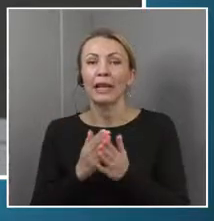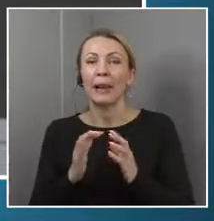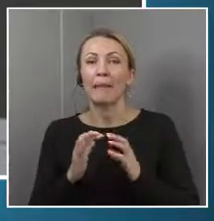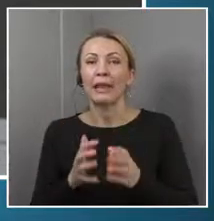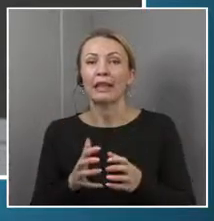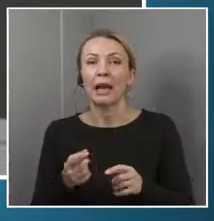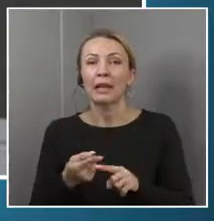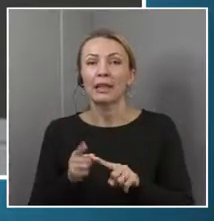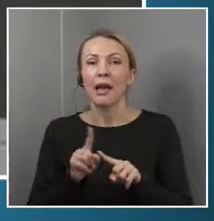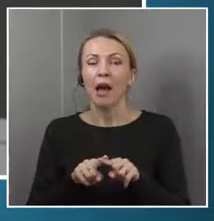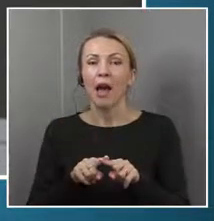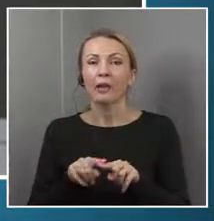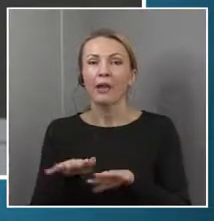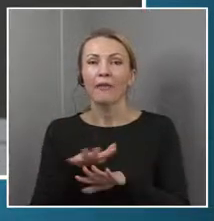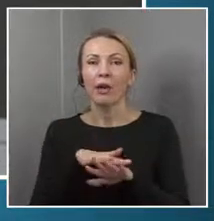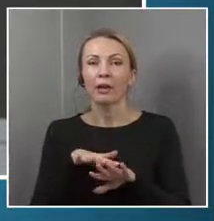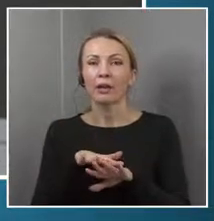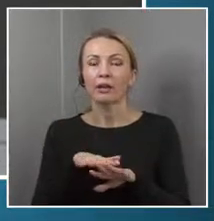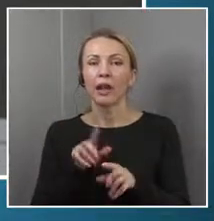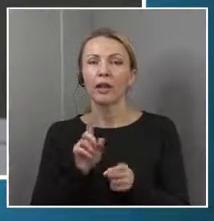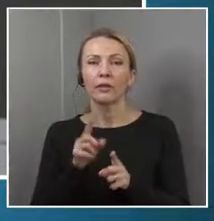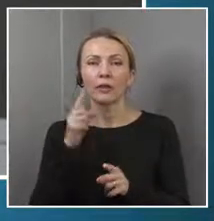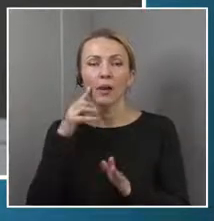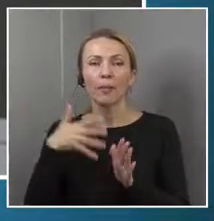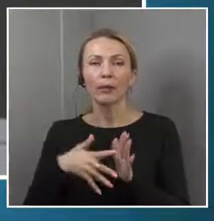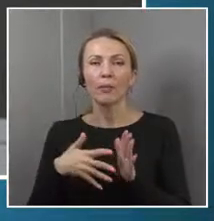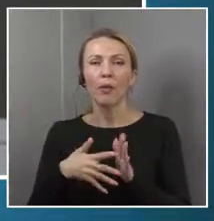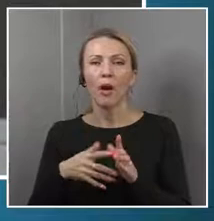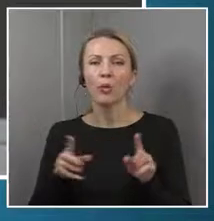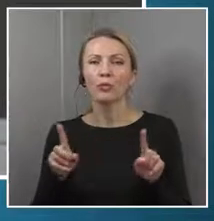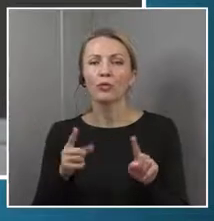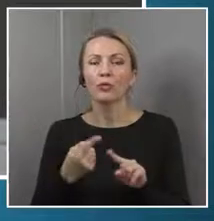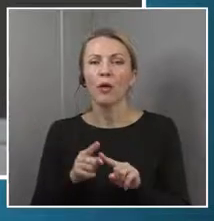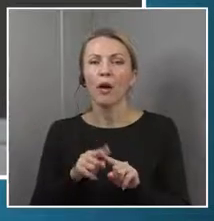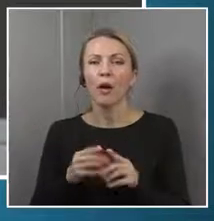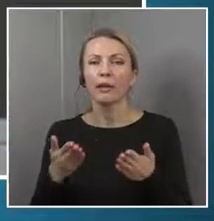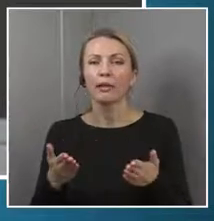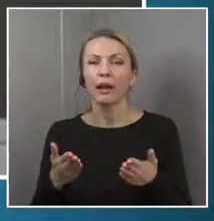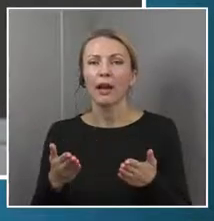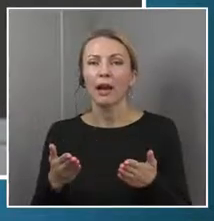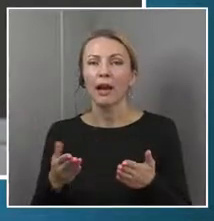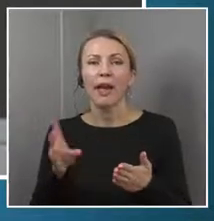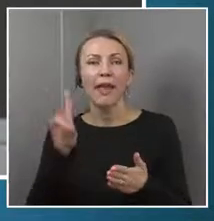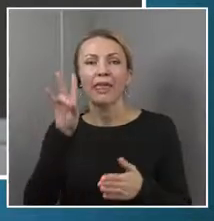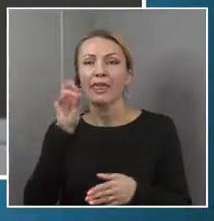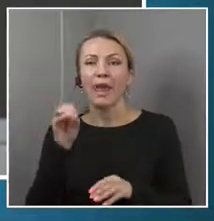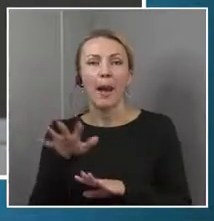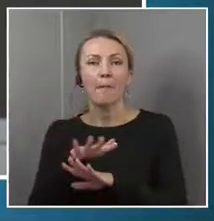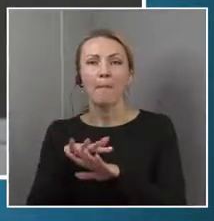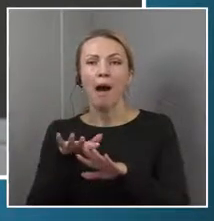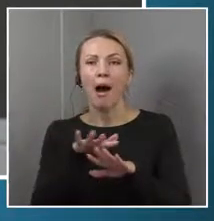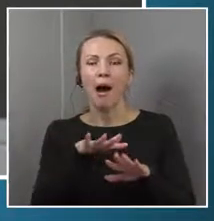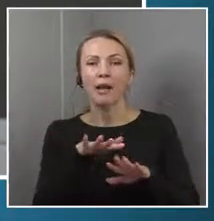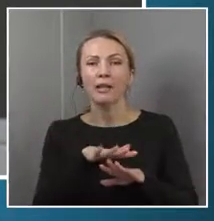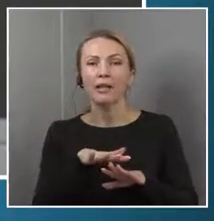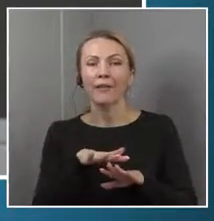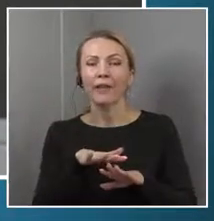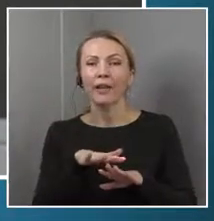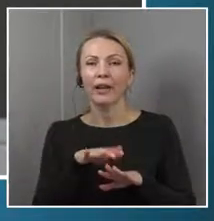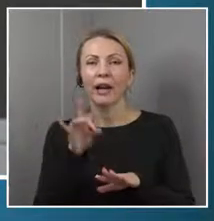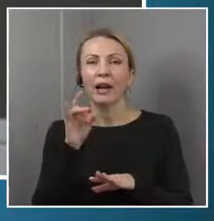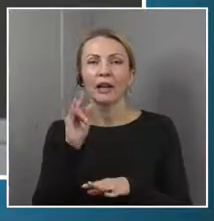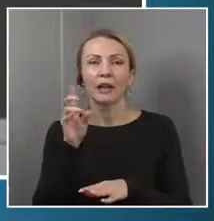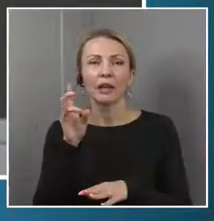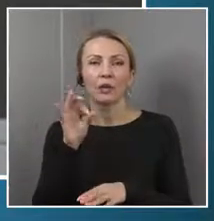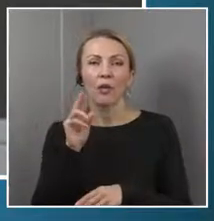you mentioned the capitalization of this market. That is absolutely fantastic. Yet we understand that this is not a